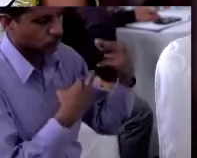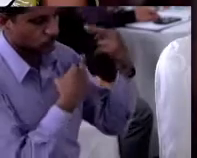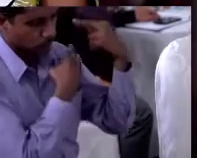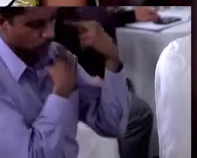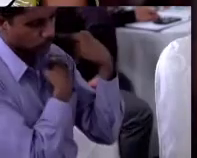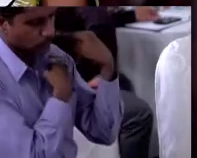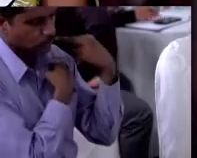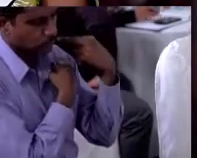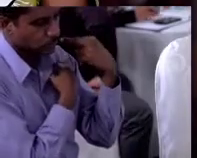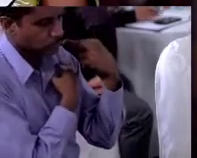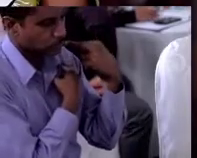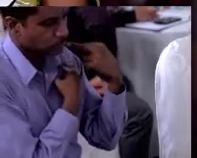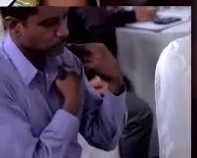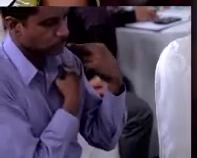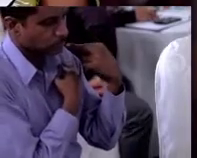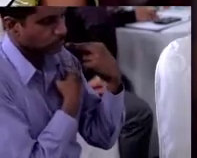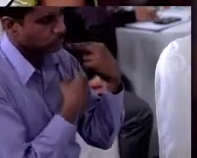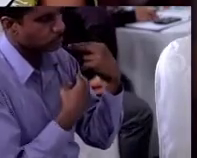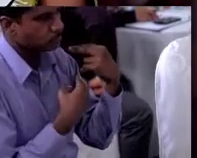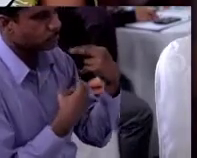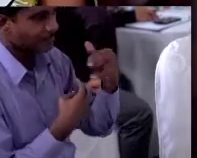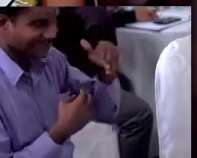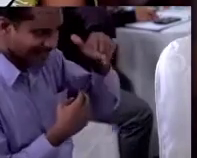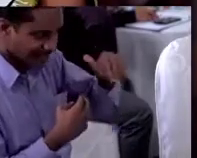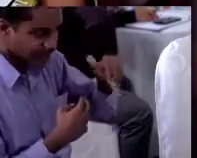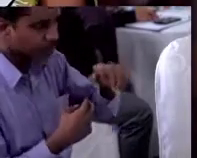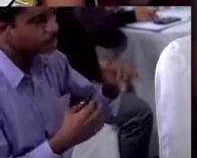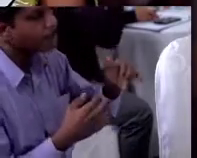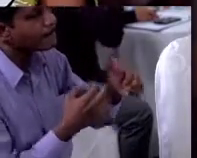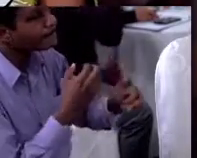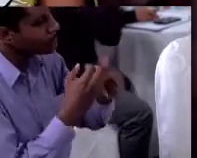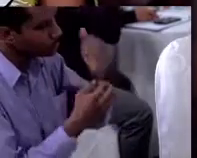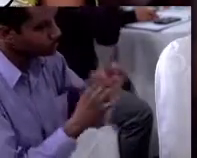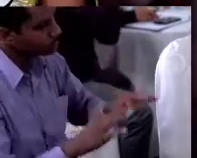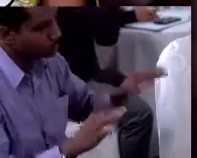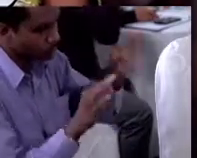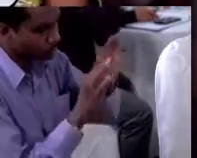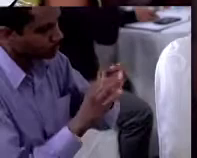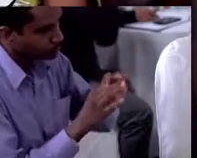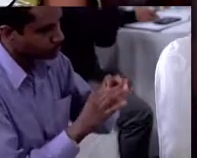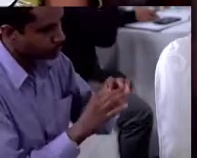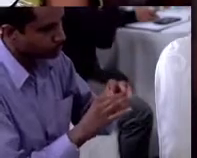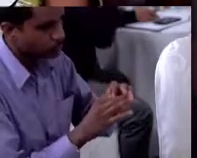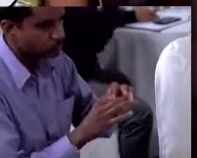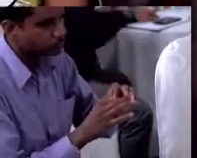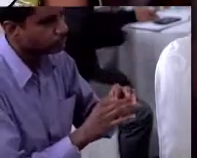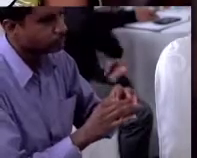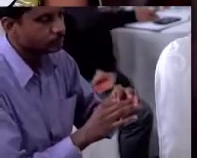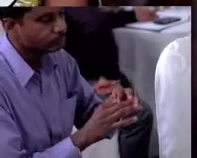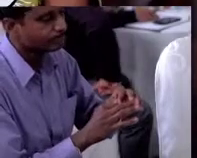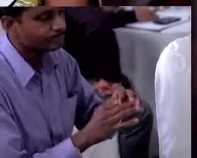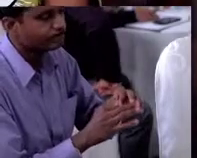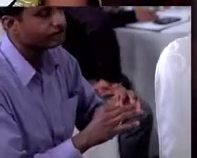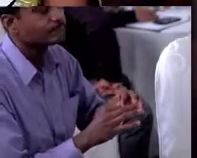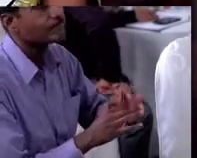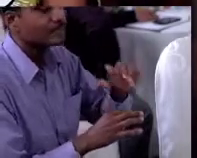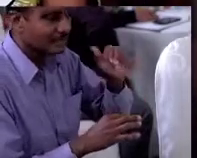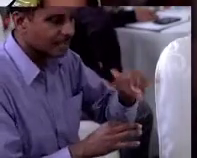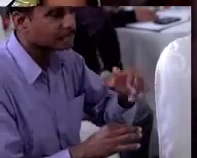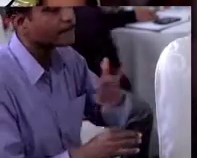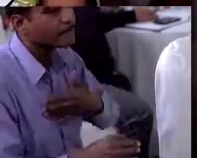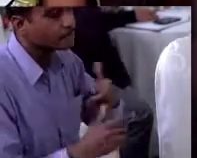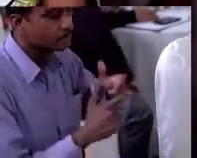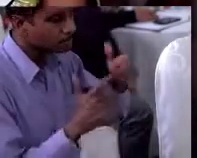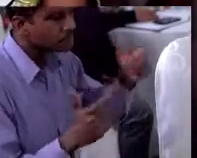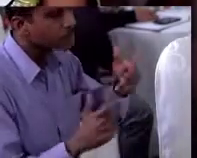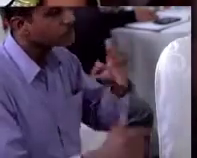not taking personal responsibility, not making personal responsibility the most important and the North